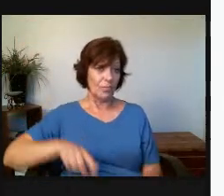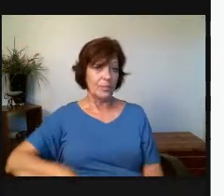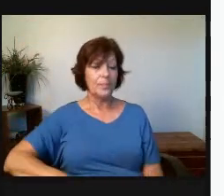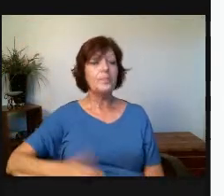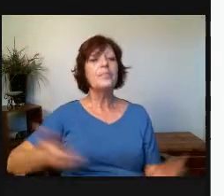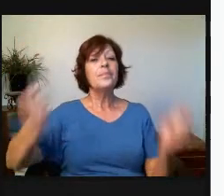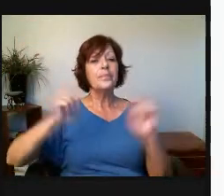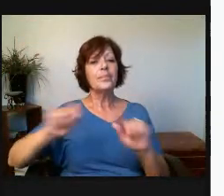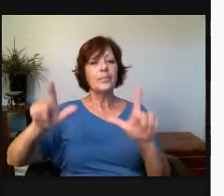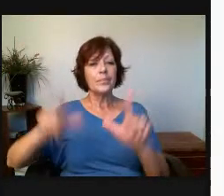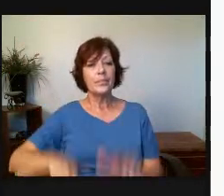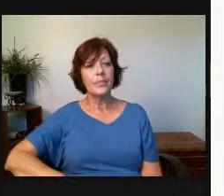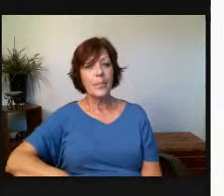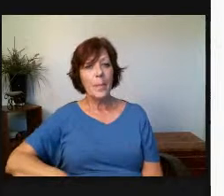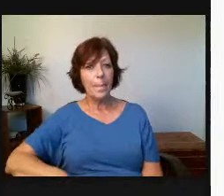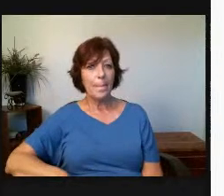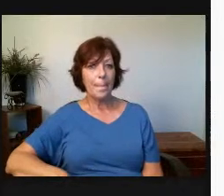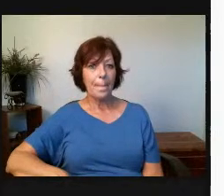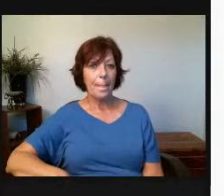please.